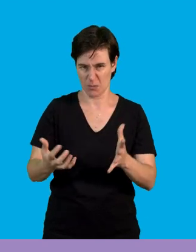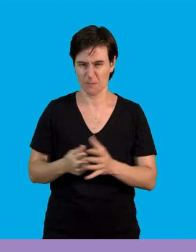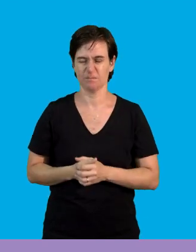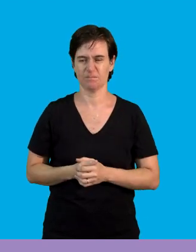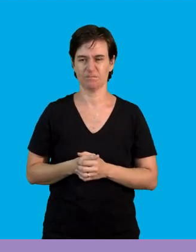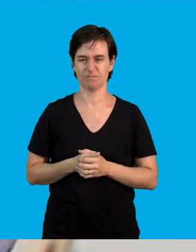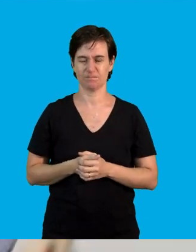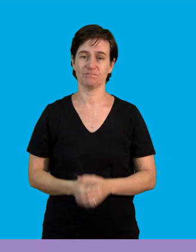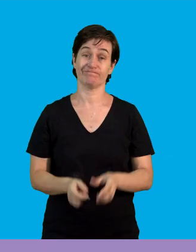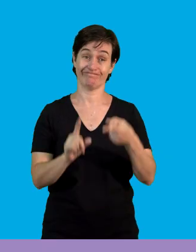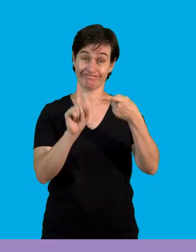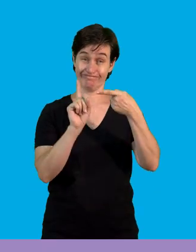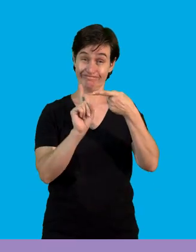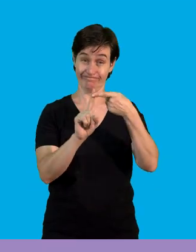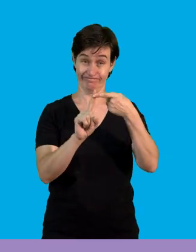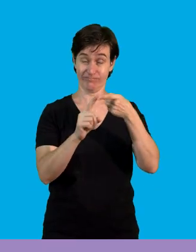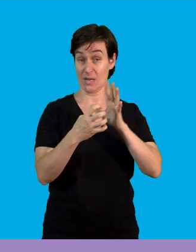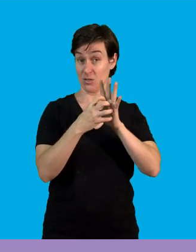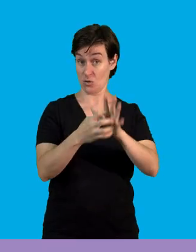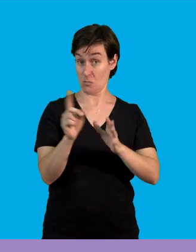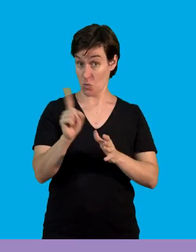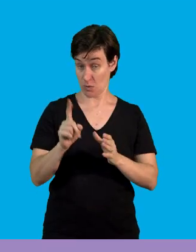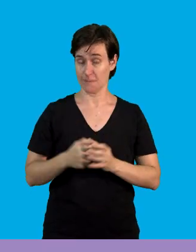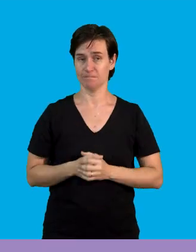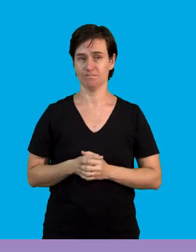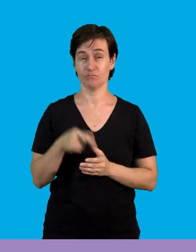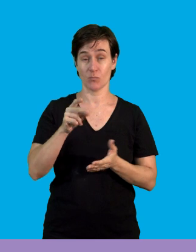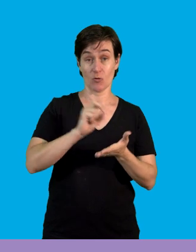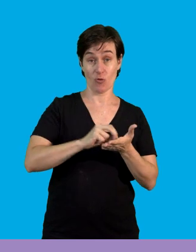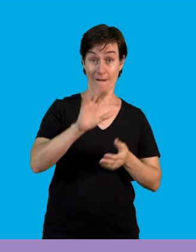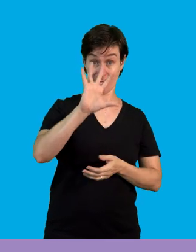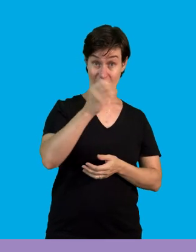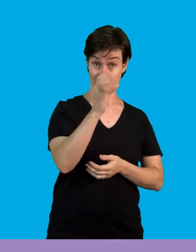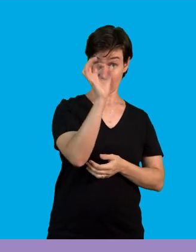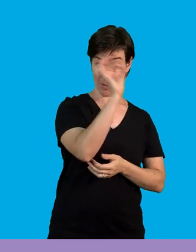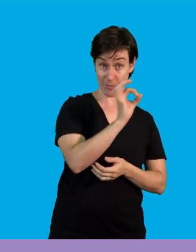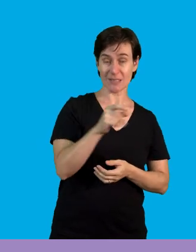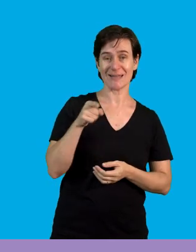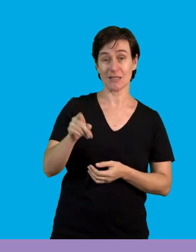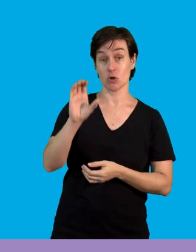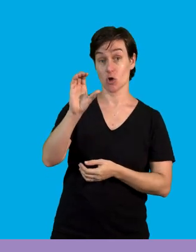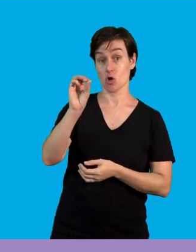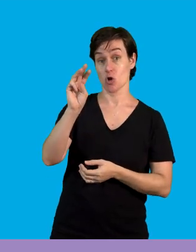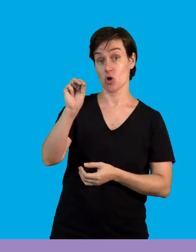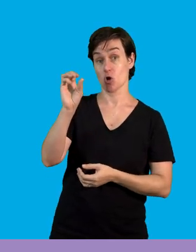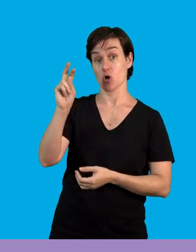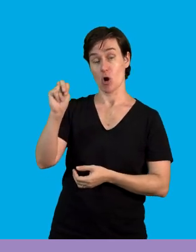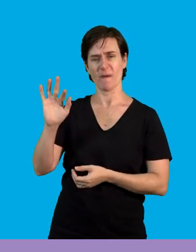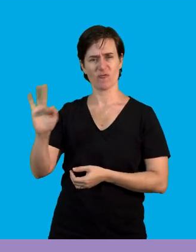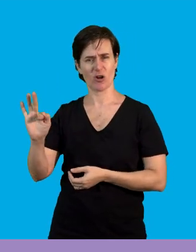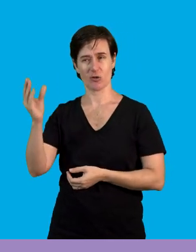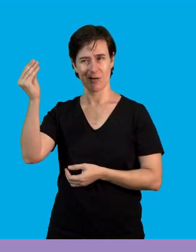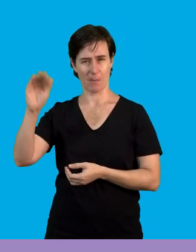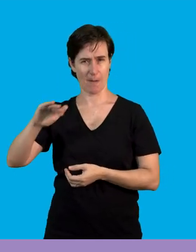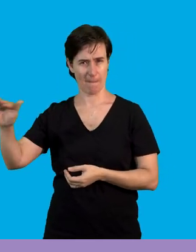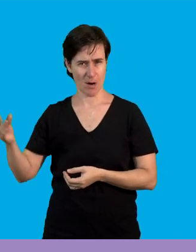Let's look at an example. Our first example is writing 50% as